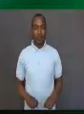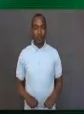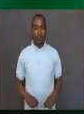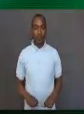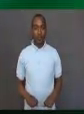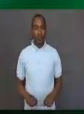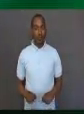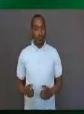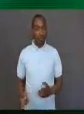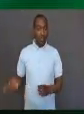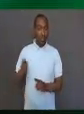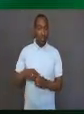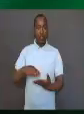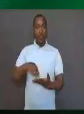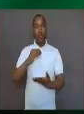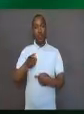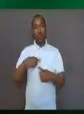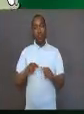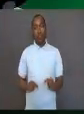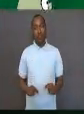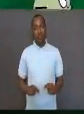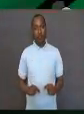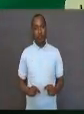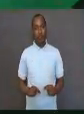Let's get back to our lesson.